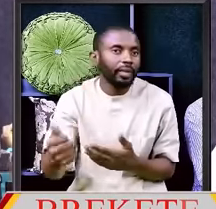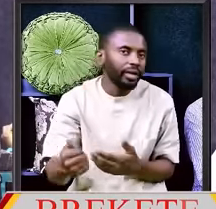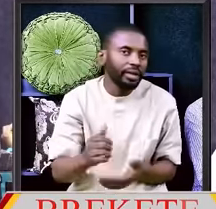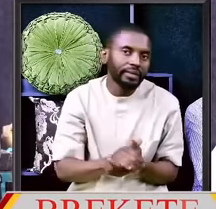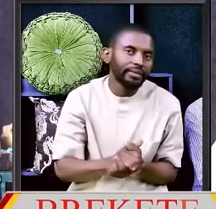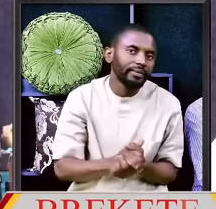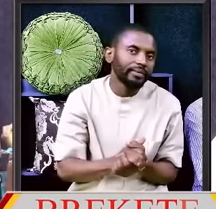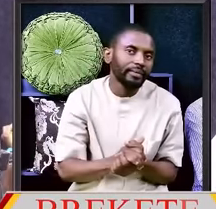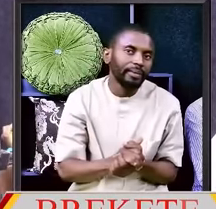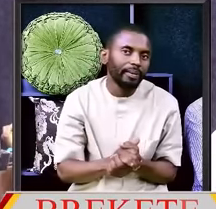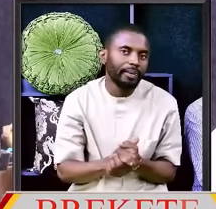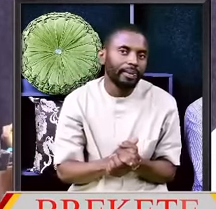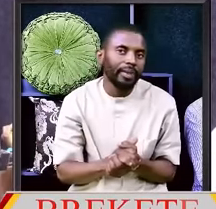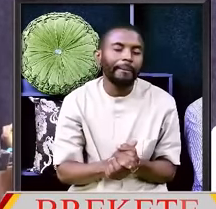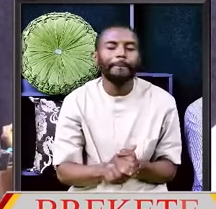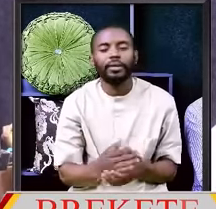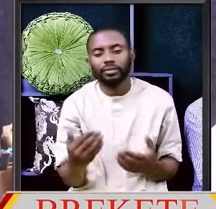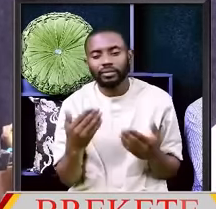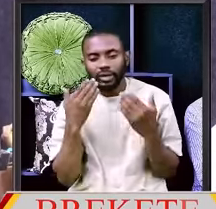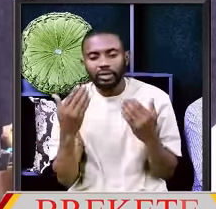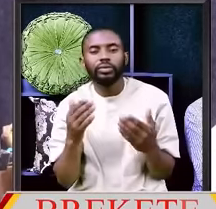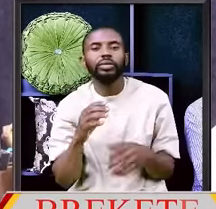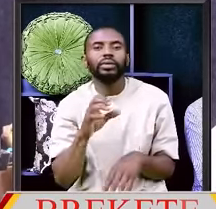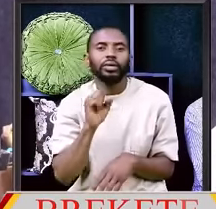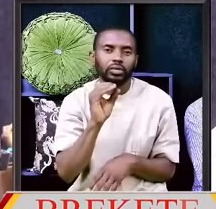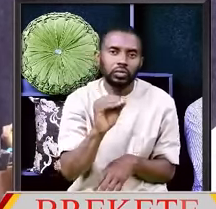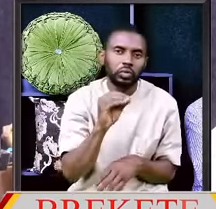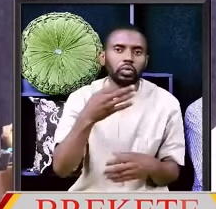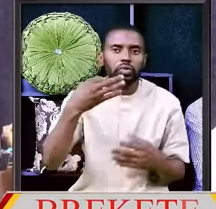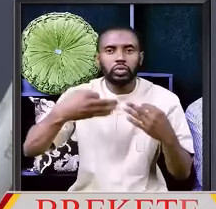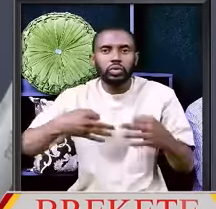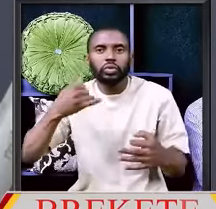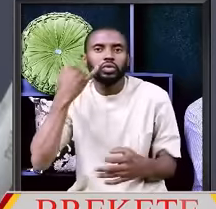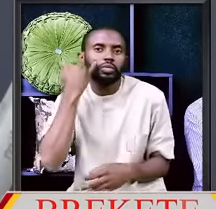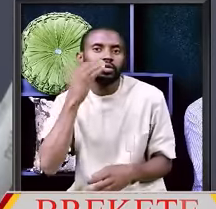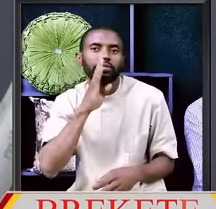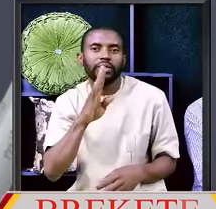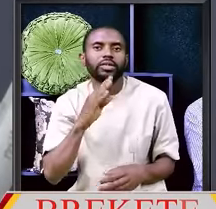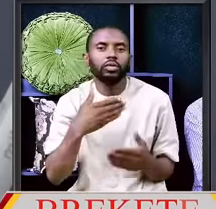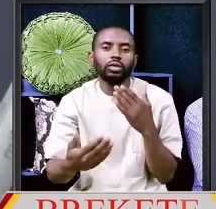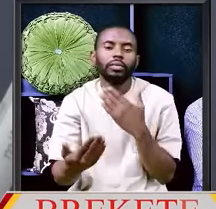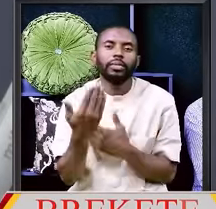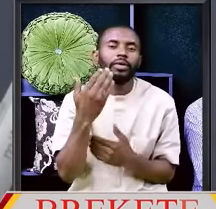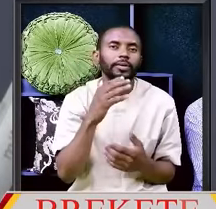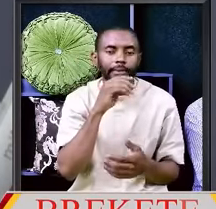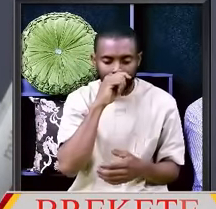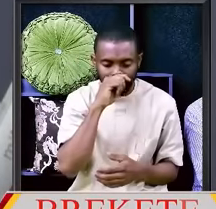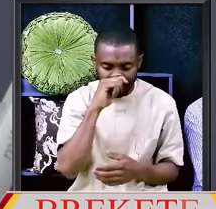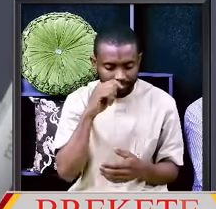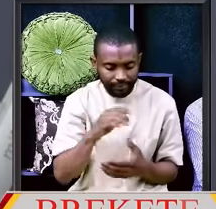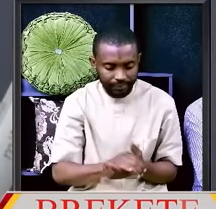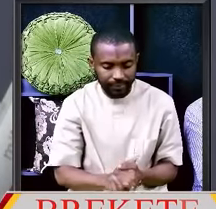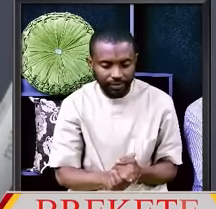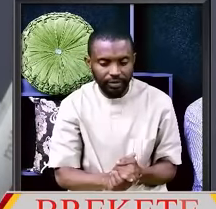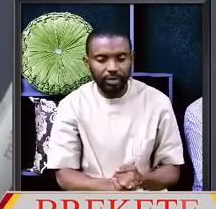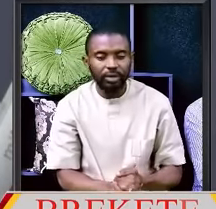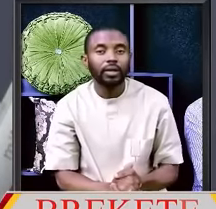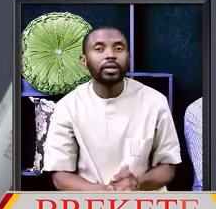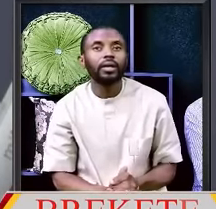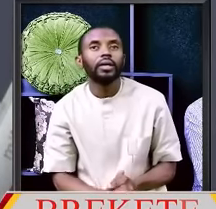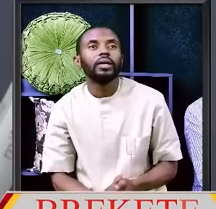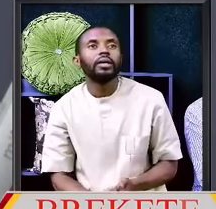Amen. Amen. Thank you. Now so justice supposed be. Hello, good morning.